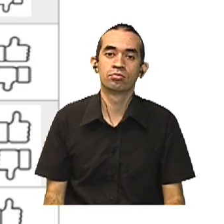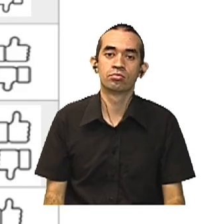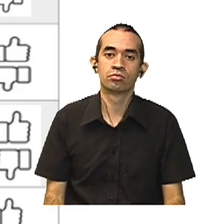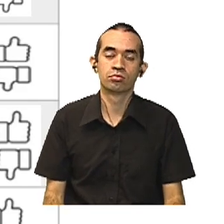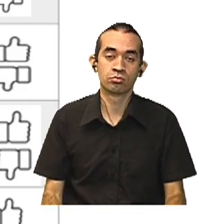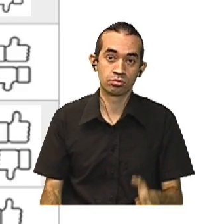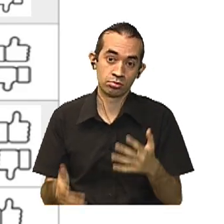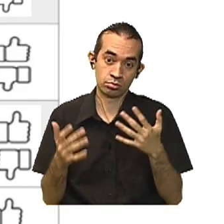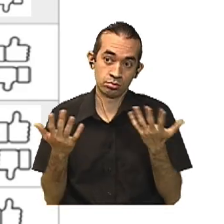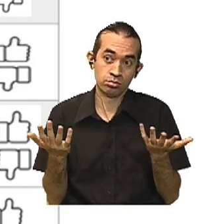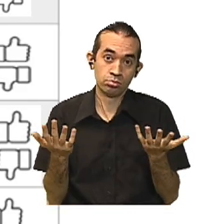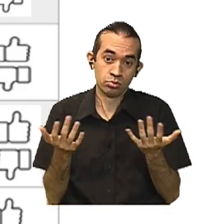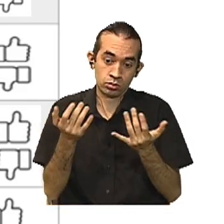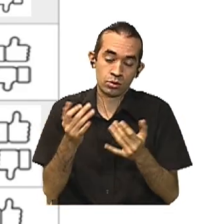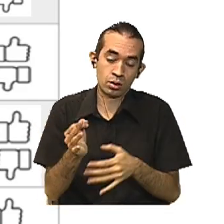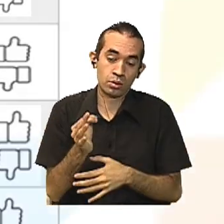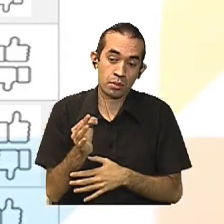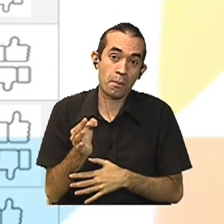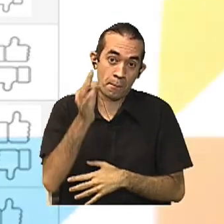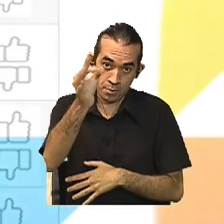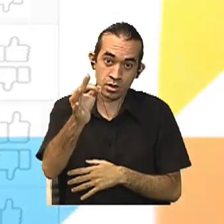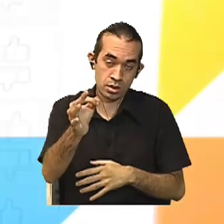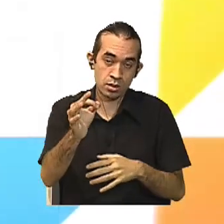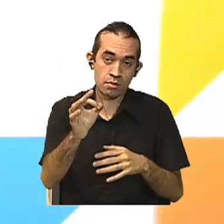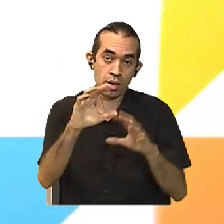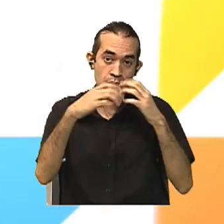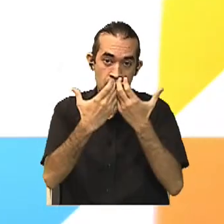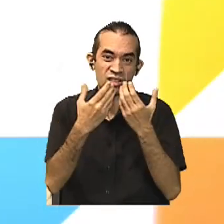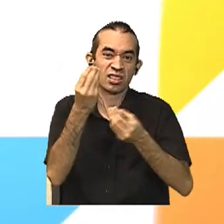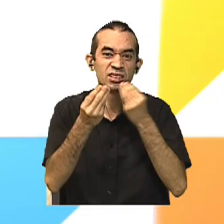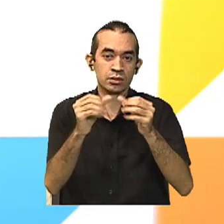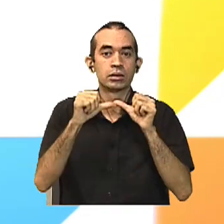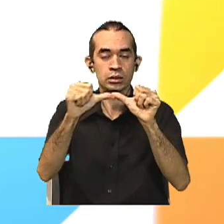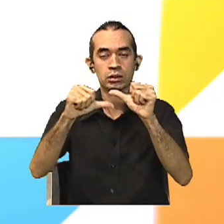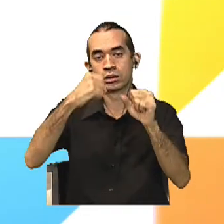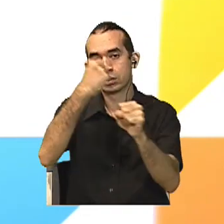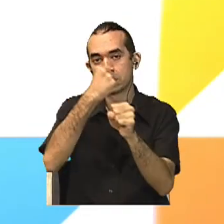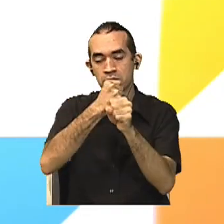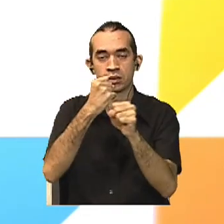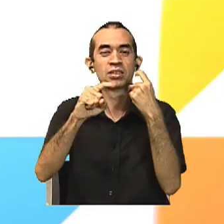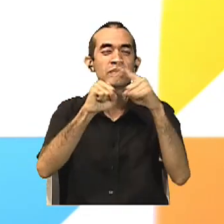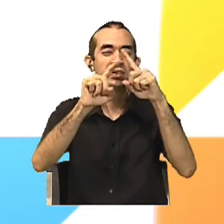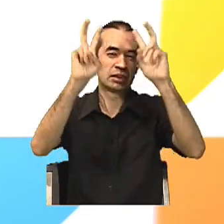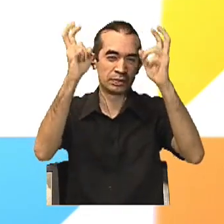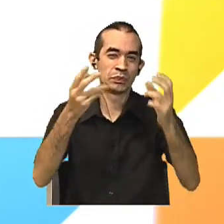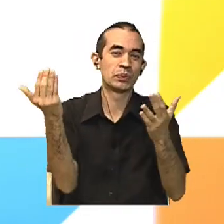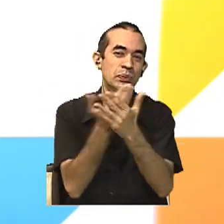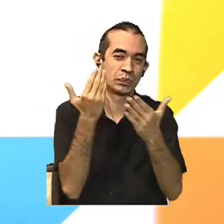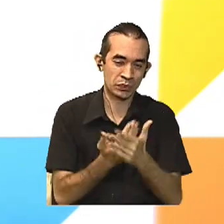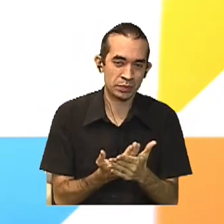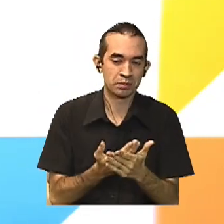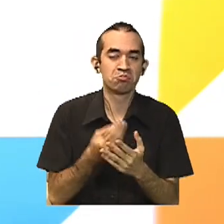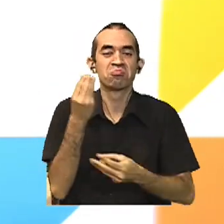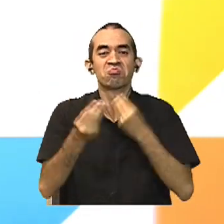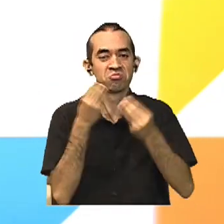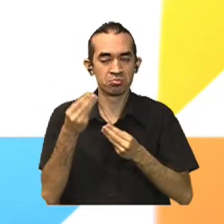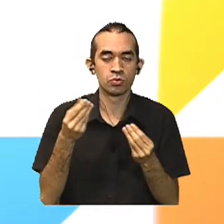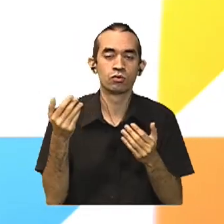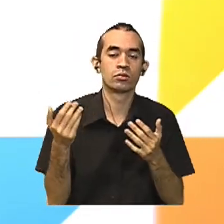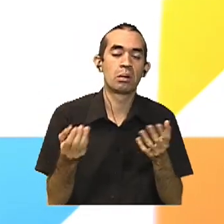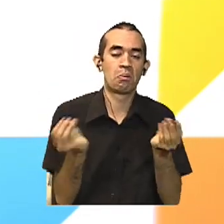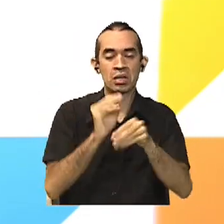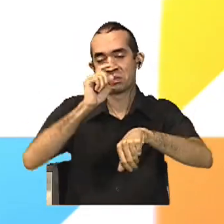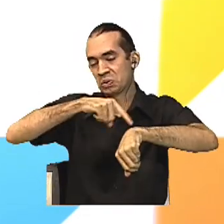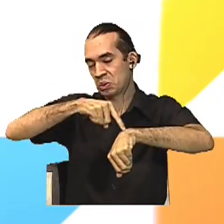in our next lesson, we will continue working with new topics. We are going to have more time to